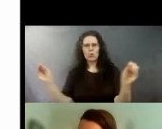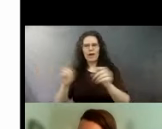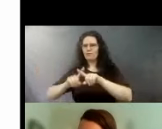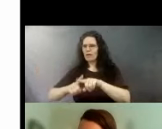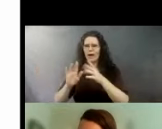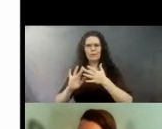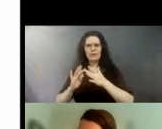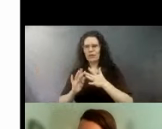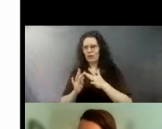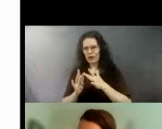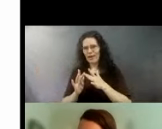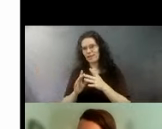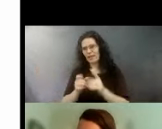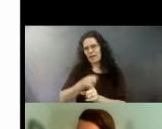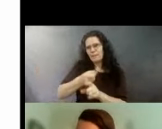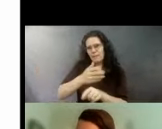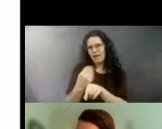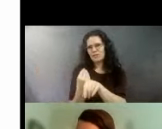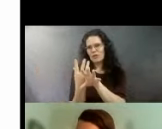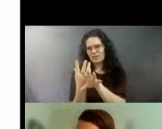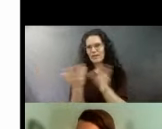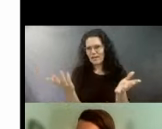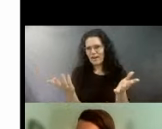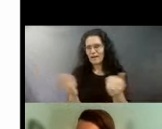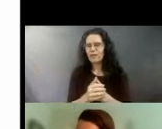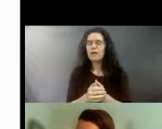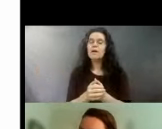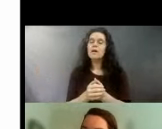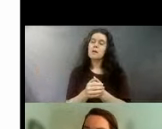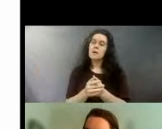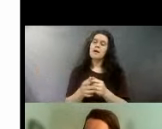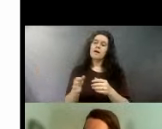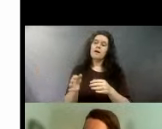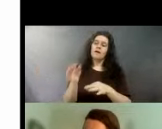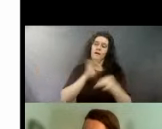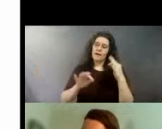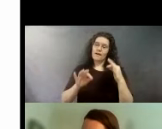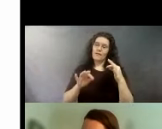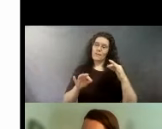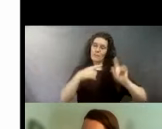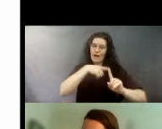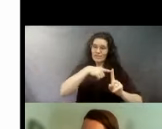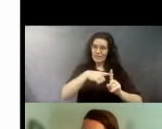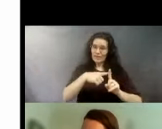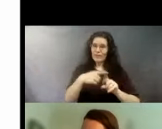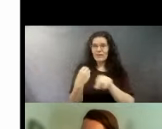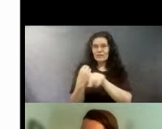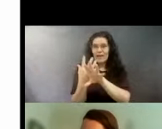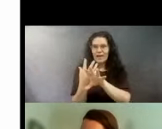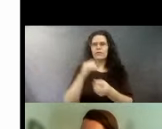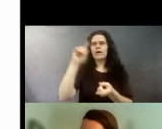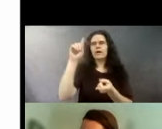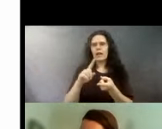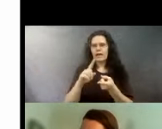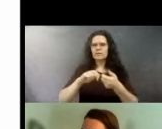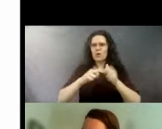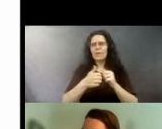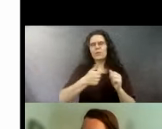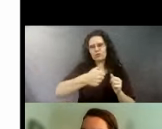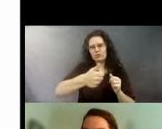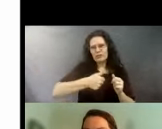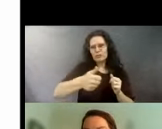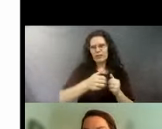well. But again, the flip side is that the telehealth can help address transportation issues. So another significant social determinant for